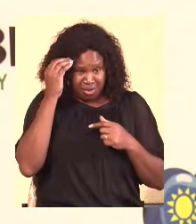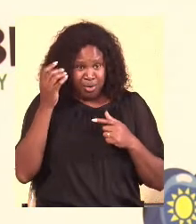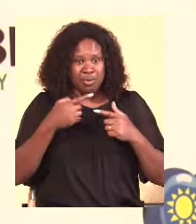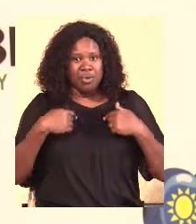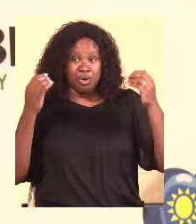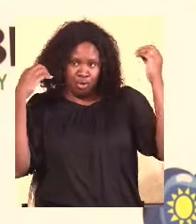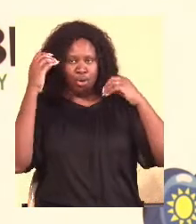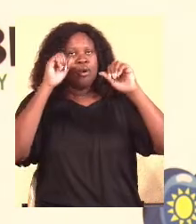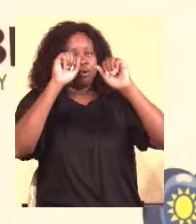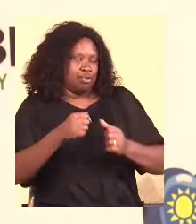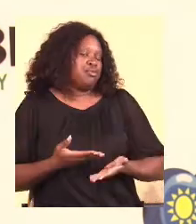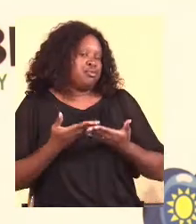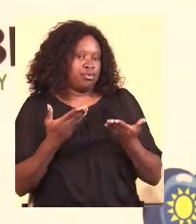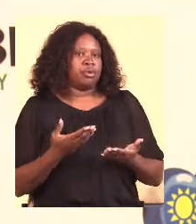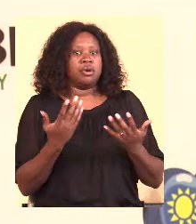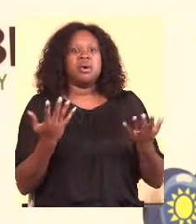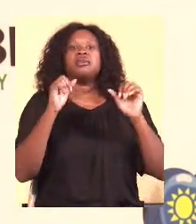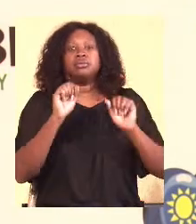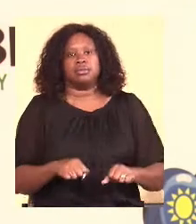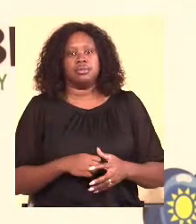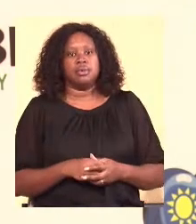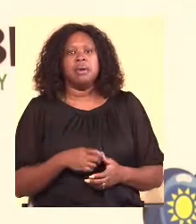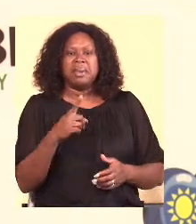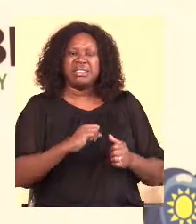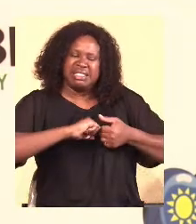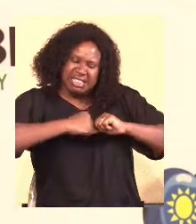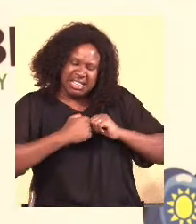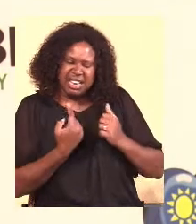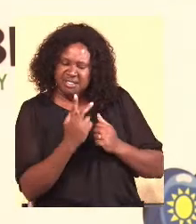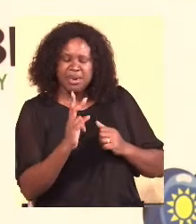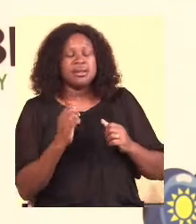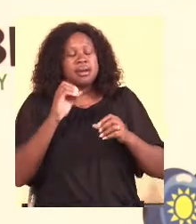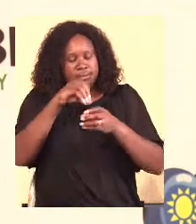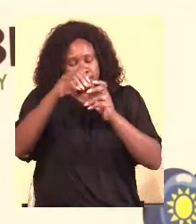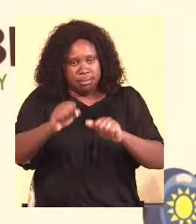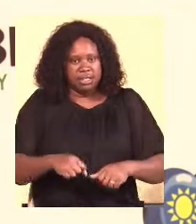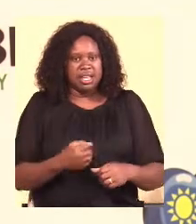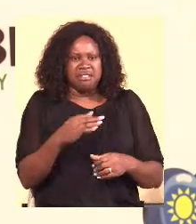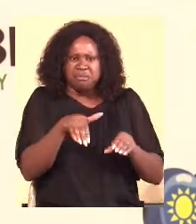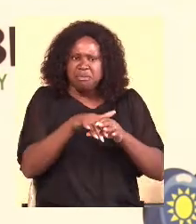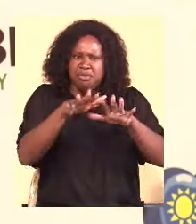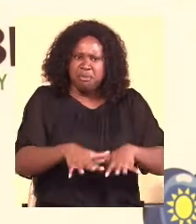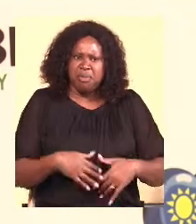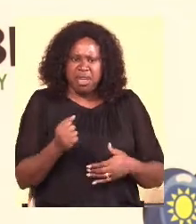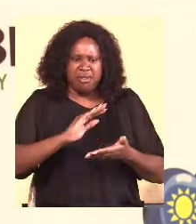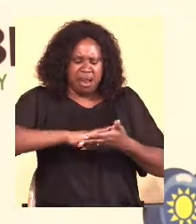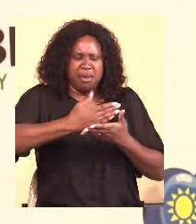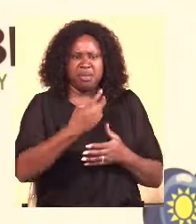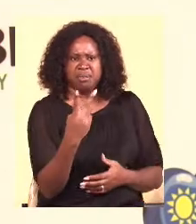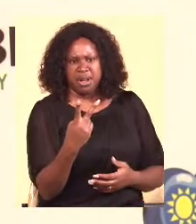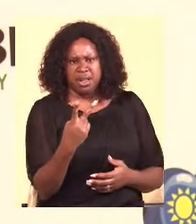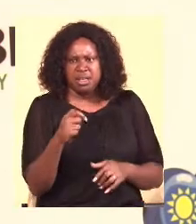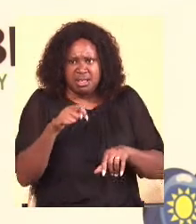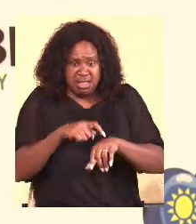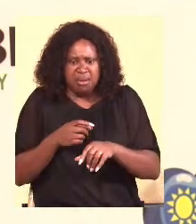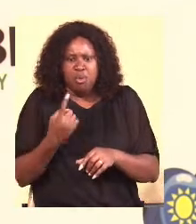can. But like we are saying, this is a challenge that everybody else must respond. If there is a member of the public who has 2 laptops, this is the time